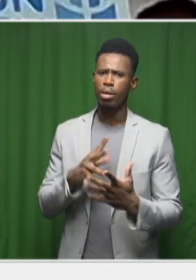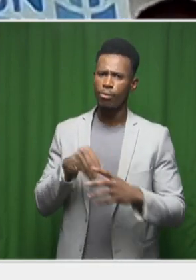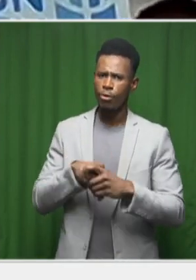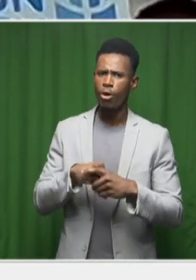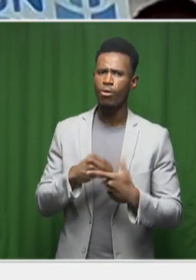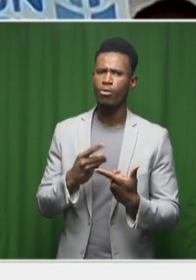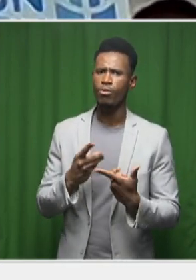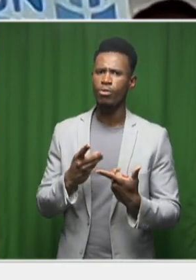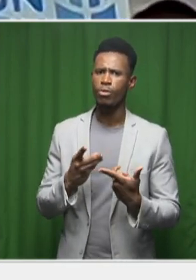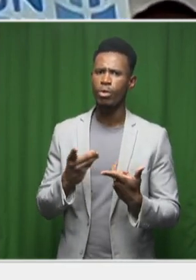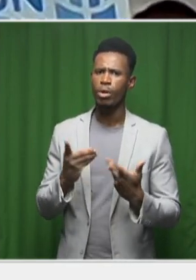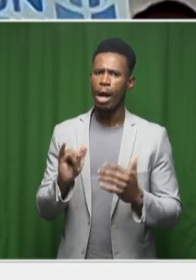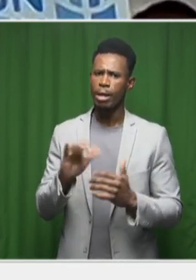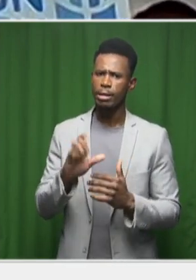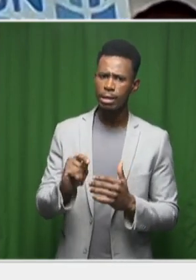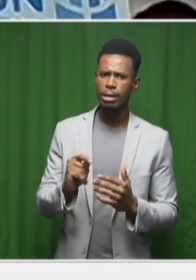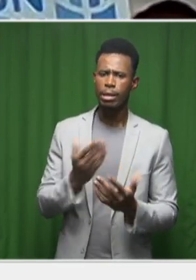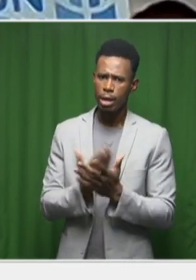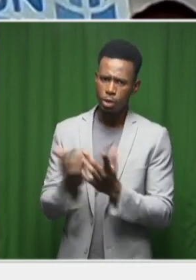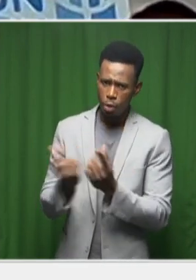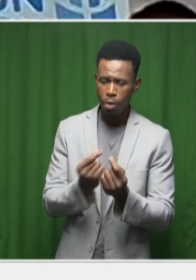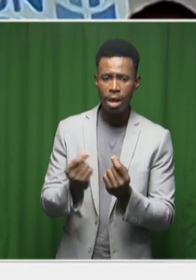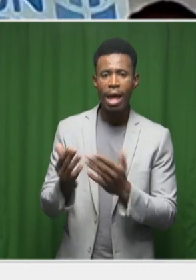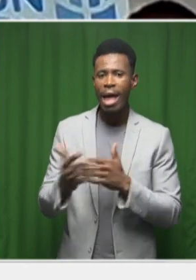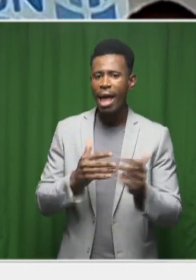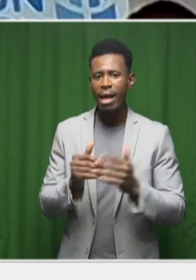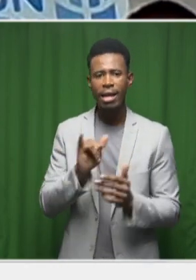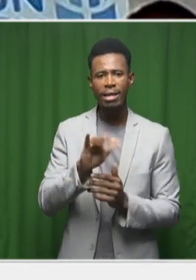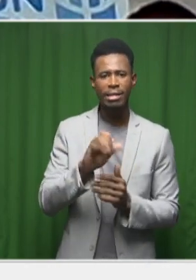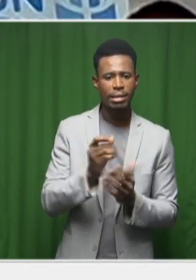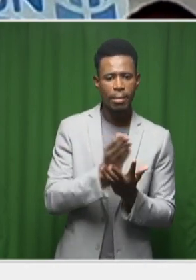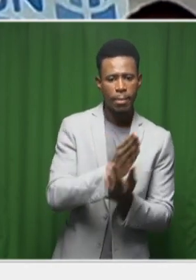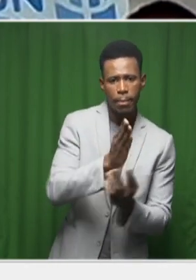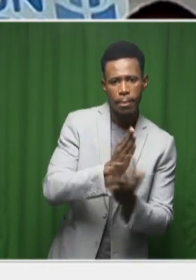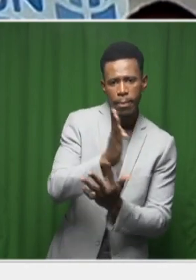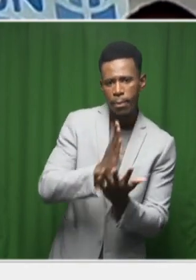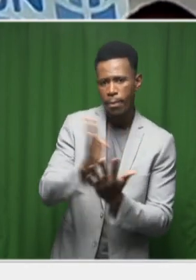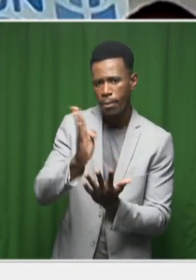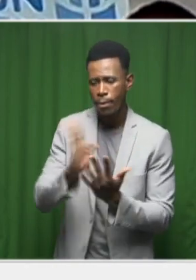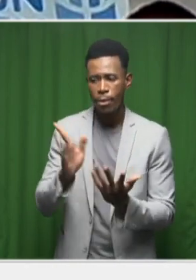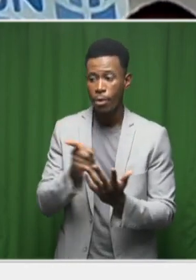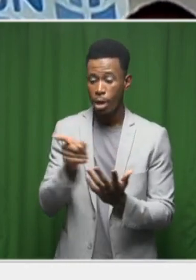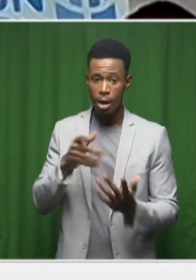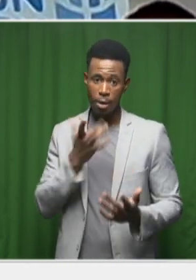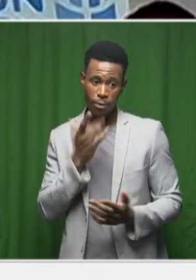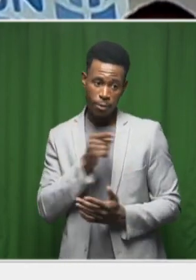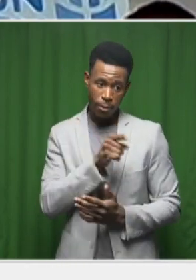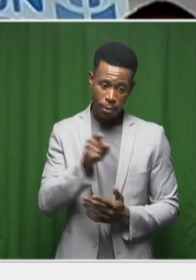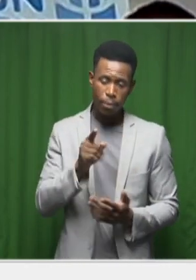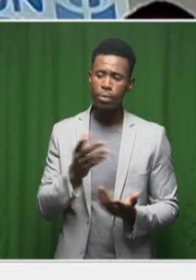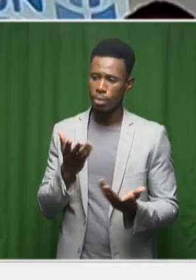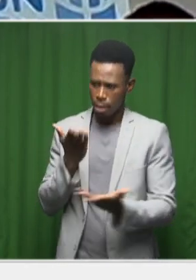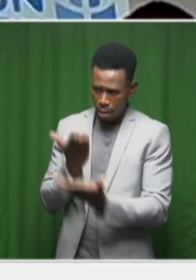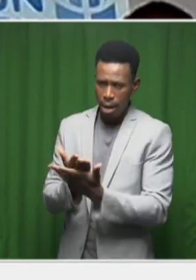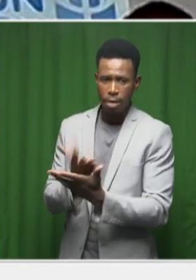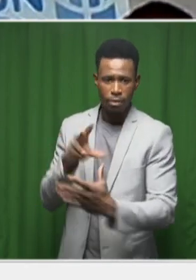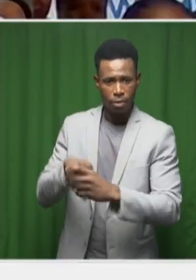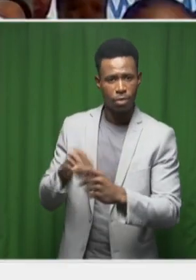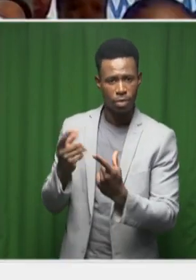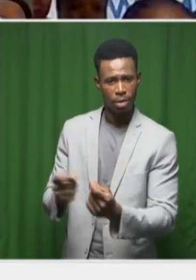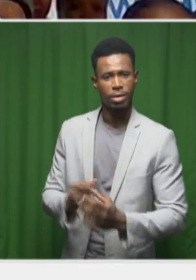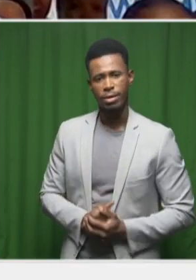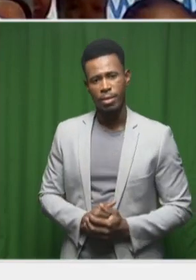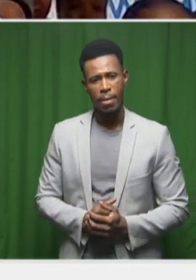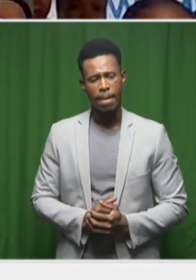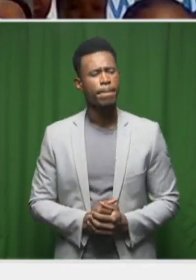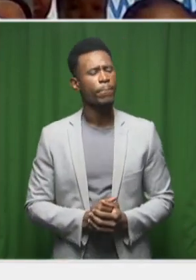or website developers, whatever the ICT STEM, whatever the field within the STEM that they choose. Speak to us about